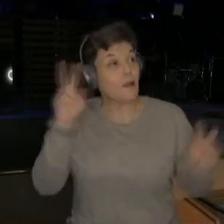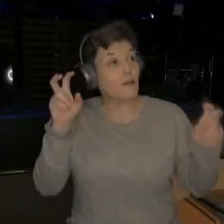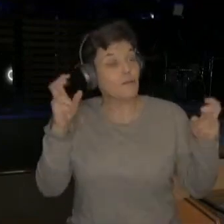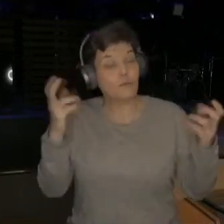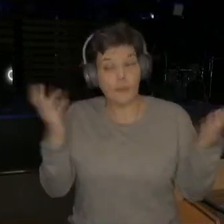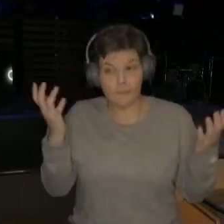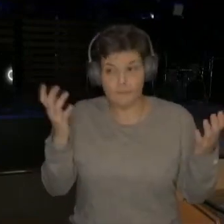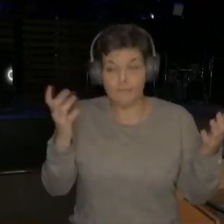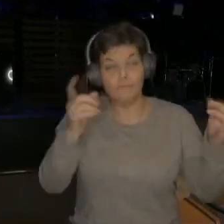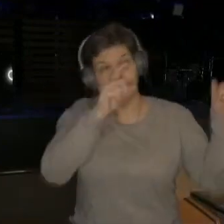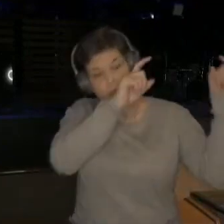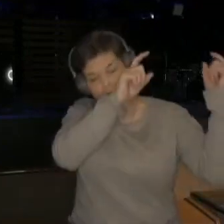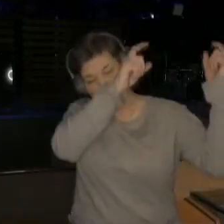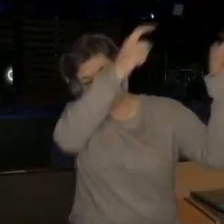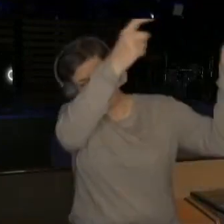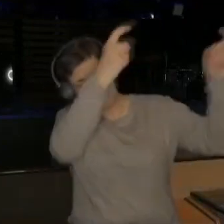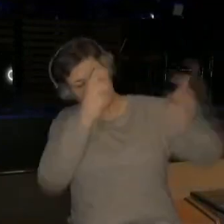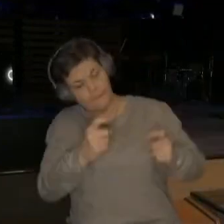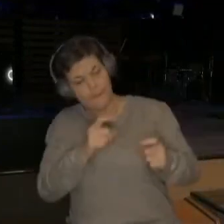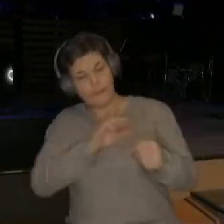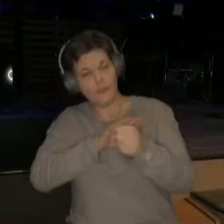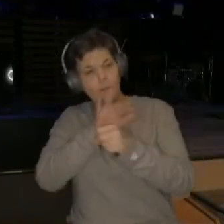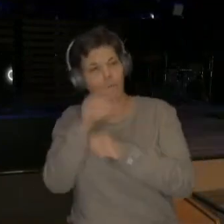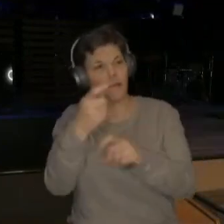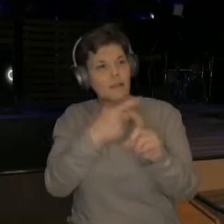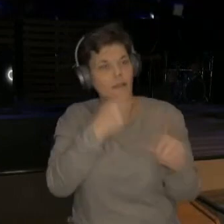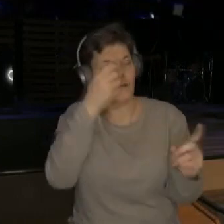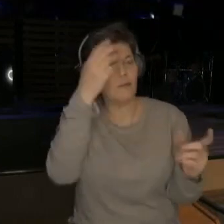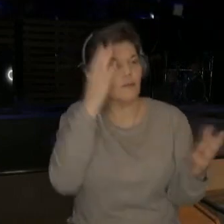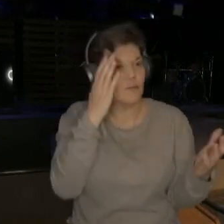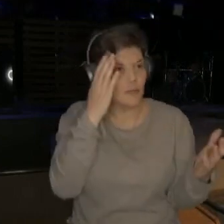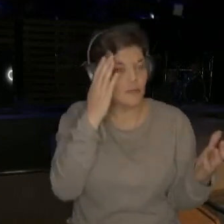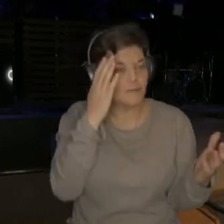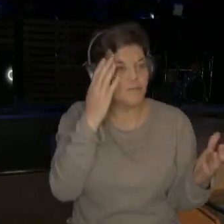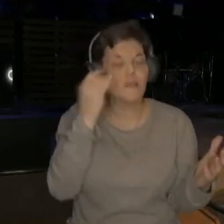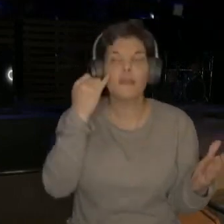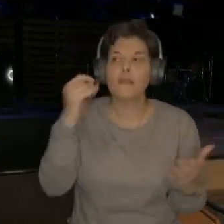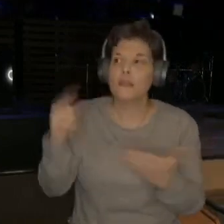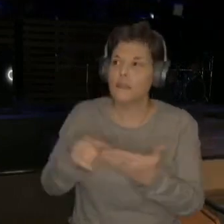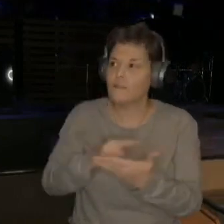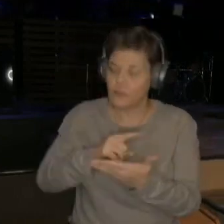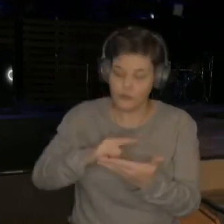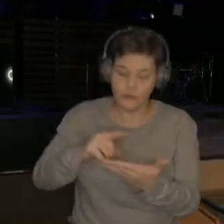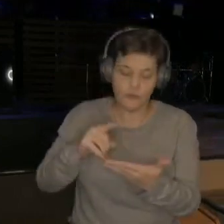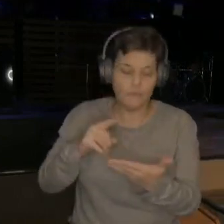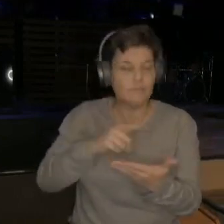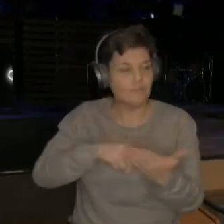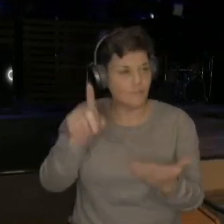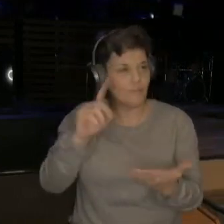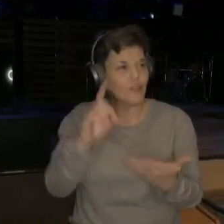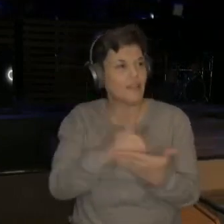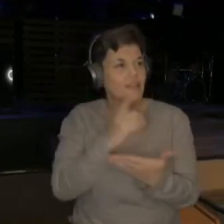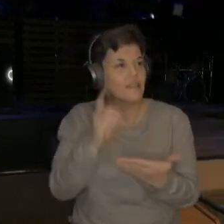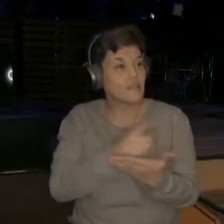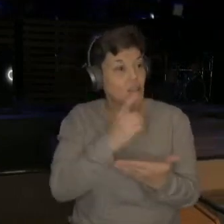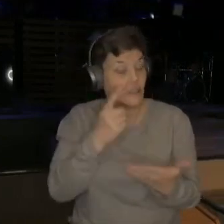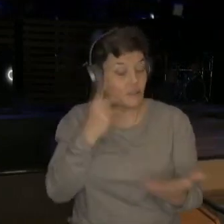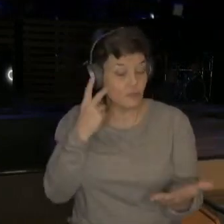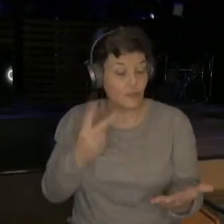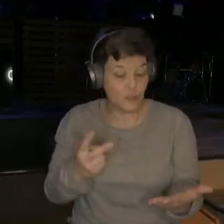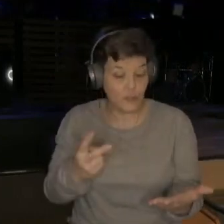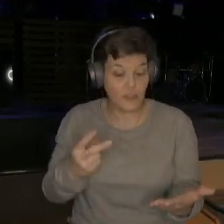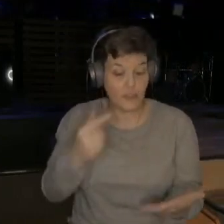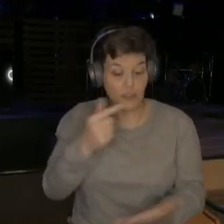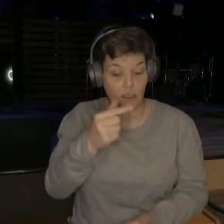is. But if you go to the dictionary, it's defined as liberal in giving, marked